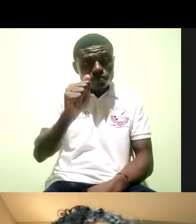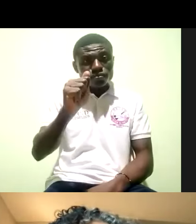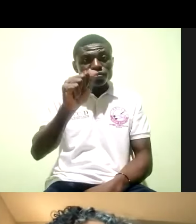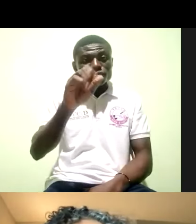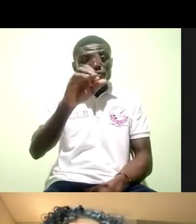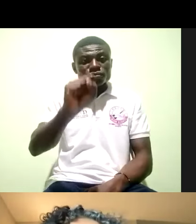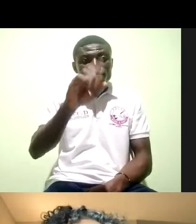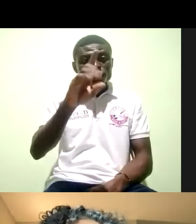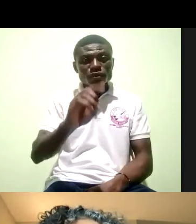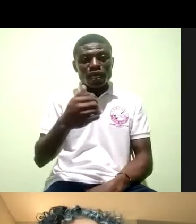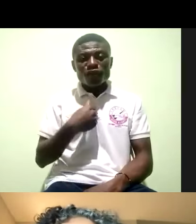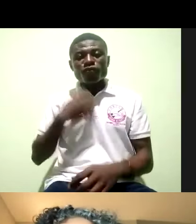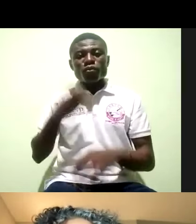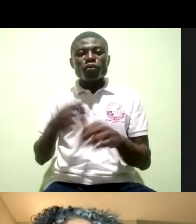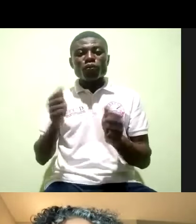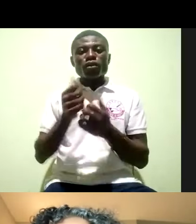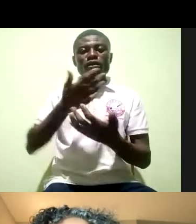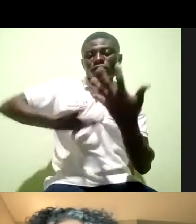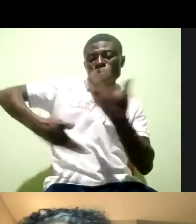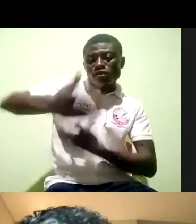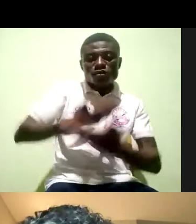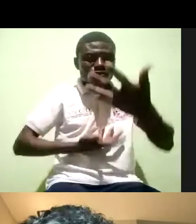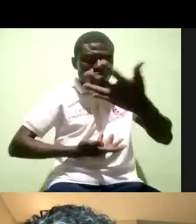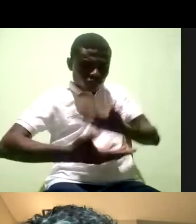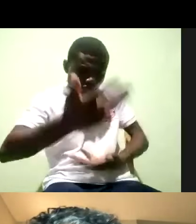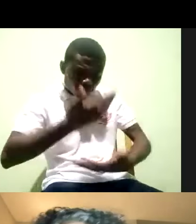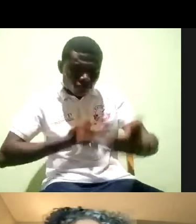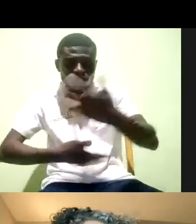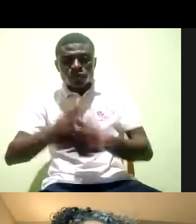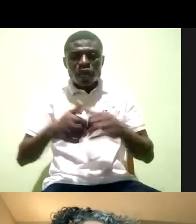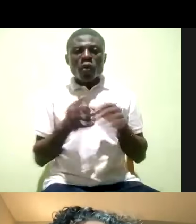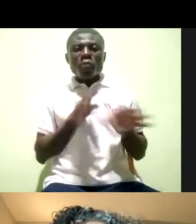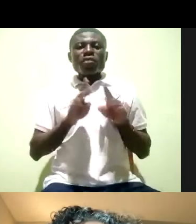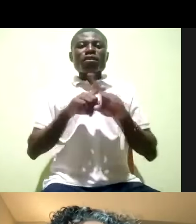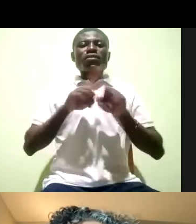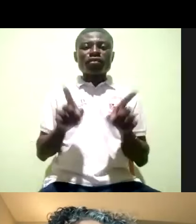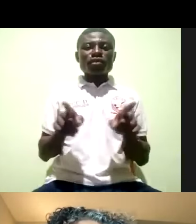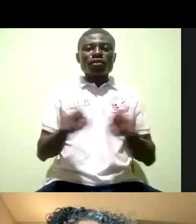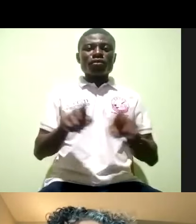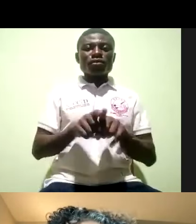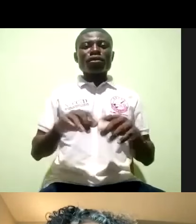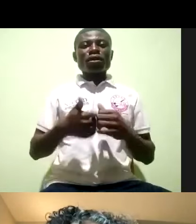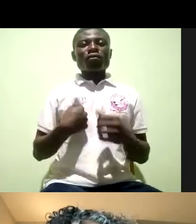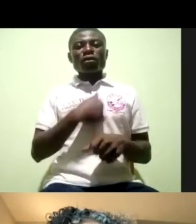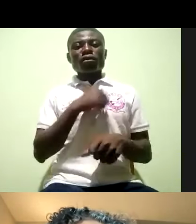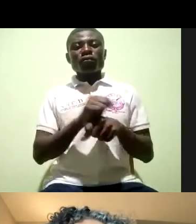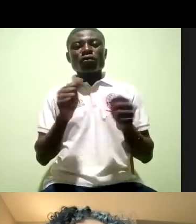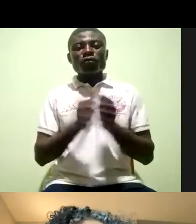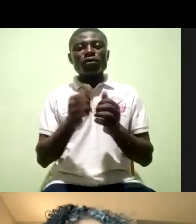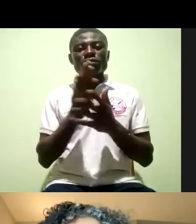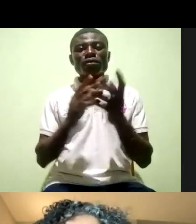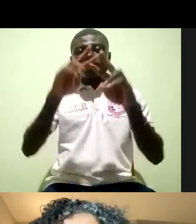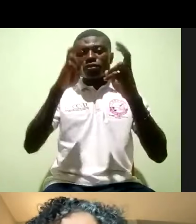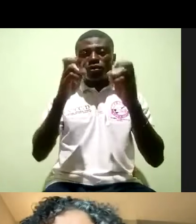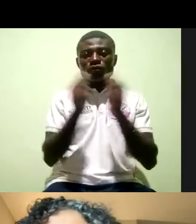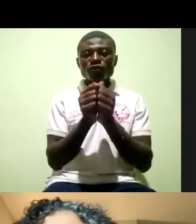social interactions, engaging in repetitive or ritualistic behavior, and obsession with certain topics of interest. I'll give